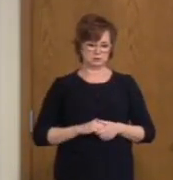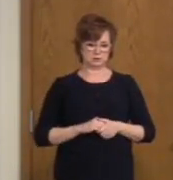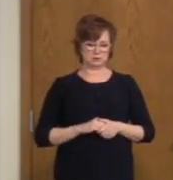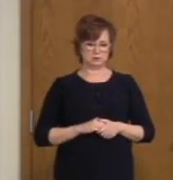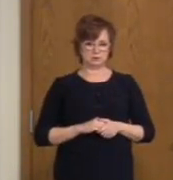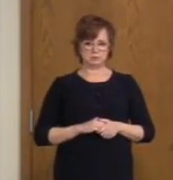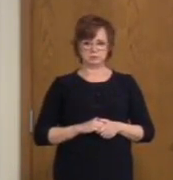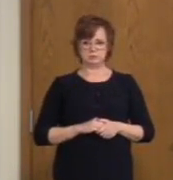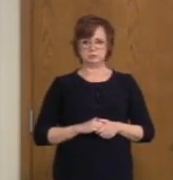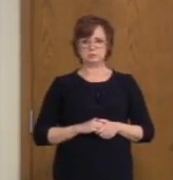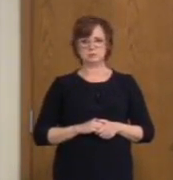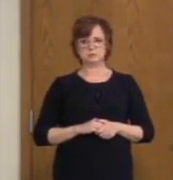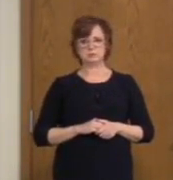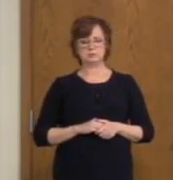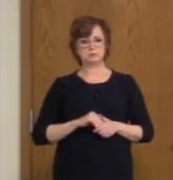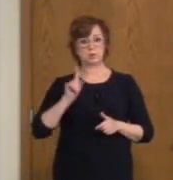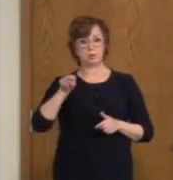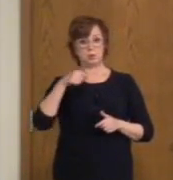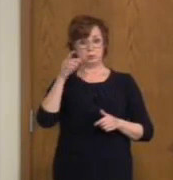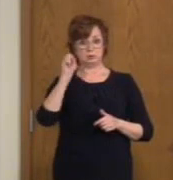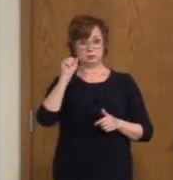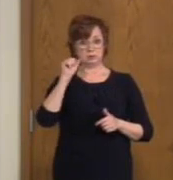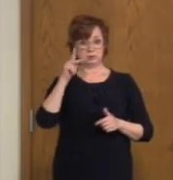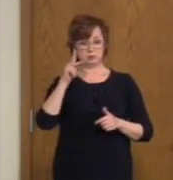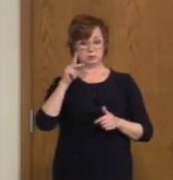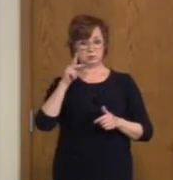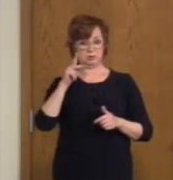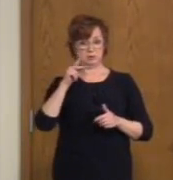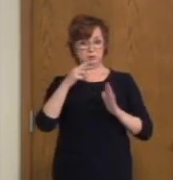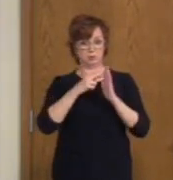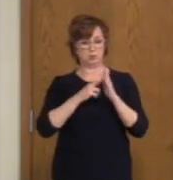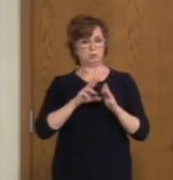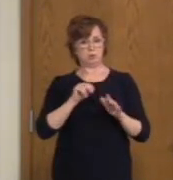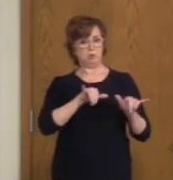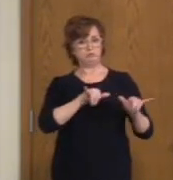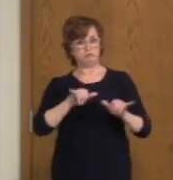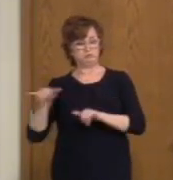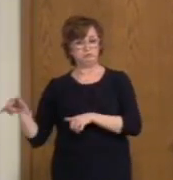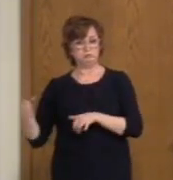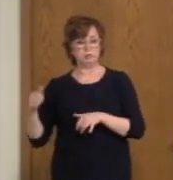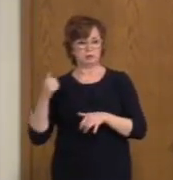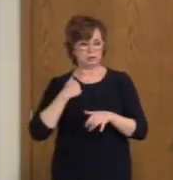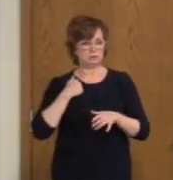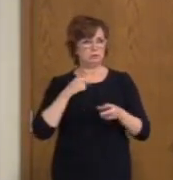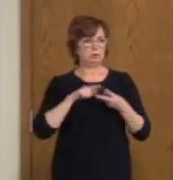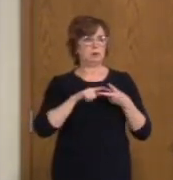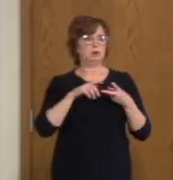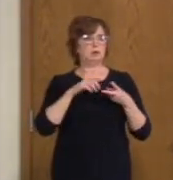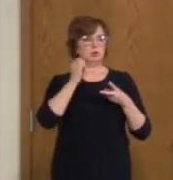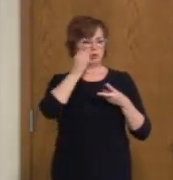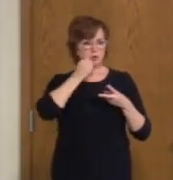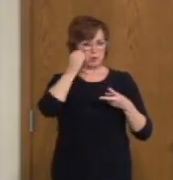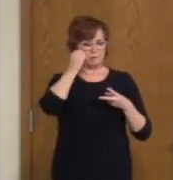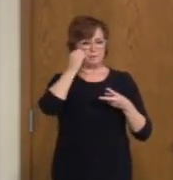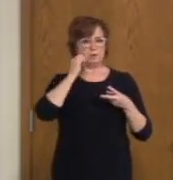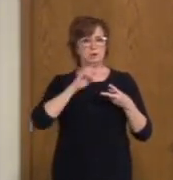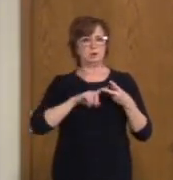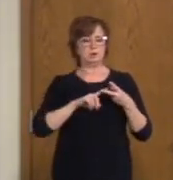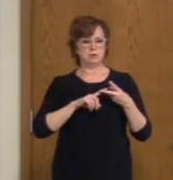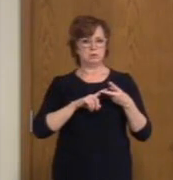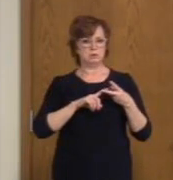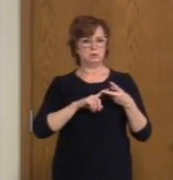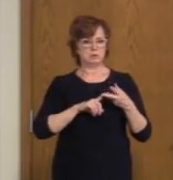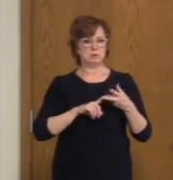and this is not unique to Saskatchewan. We have seen throughout Canada, throughout Europe, significant restrictions in